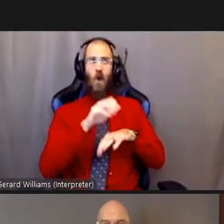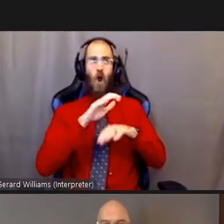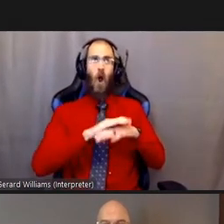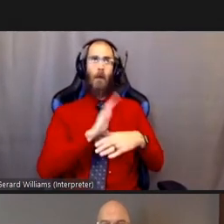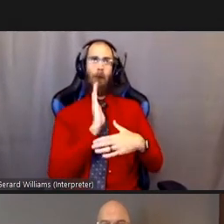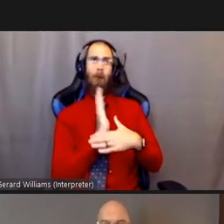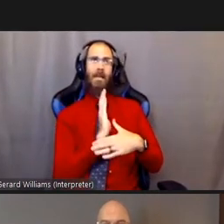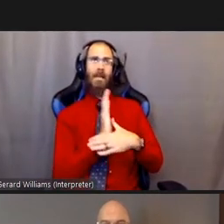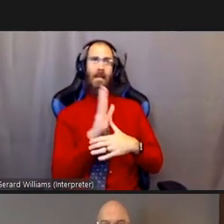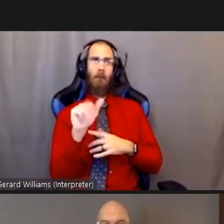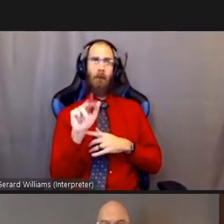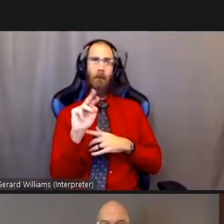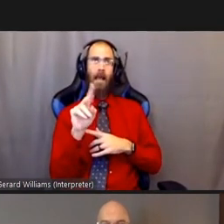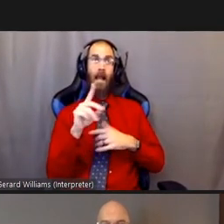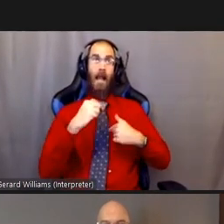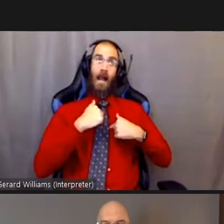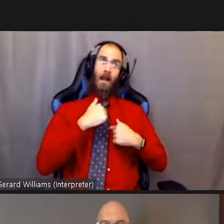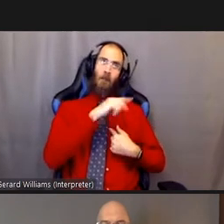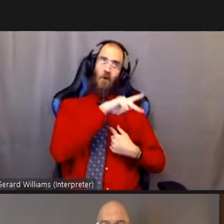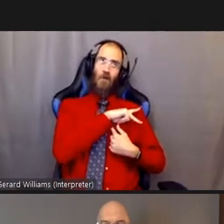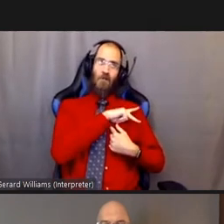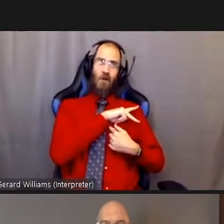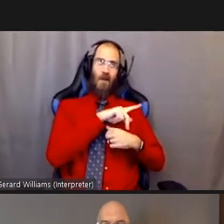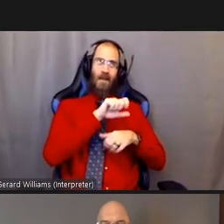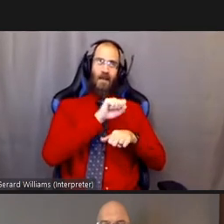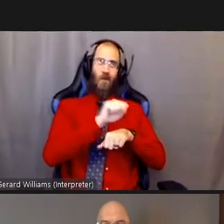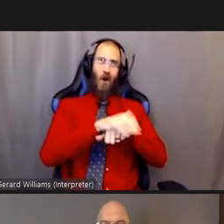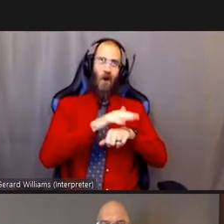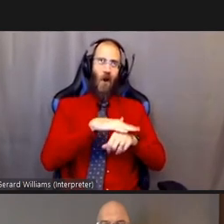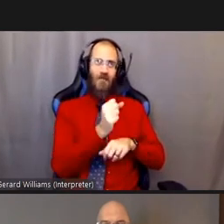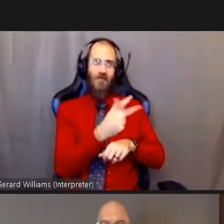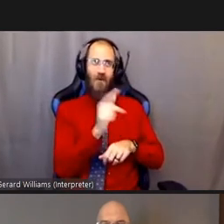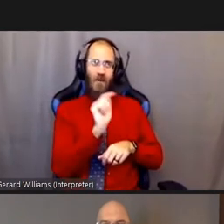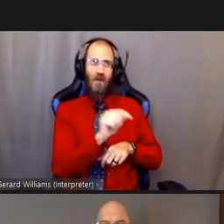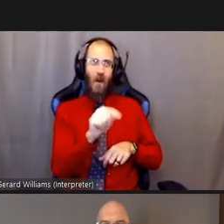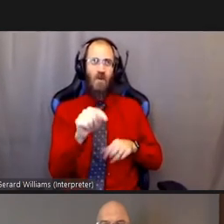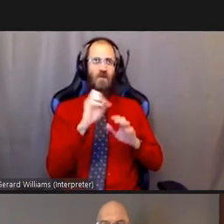I'm actually personally working on a couple of these, so I'd like to talk in a little more detail about some of those.